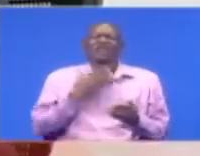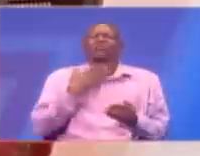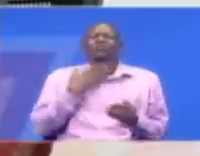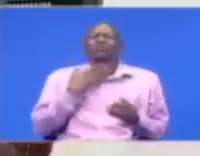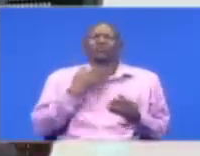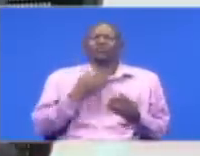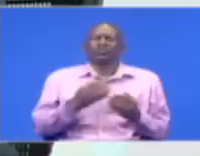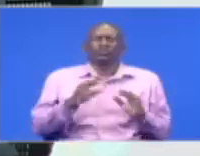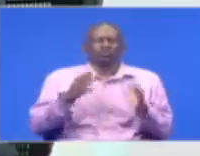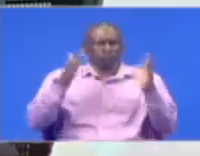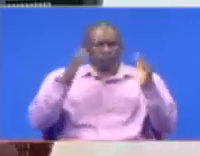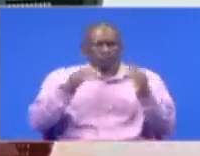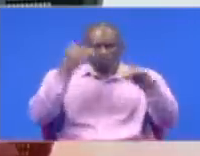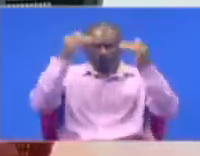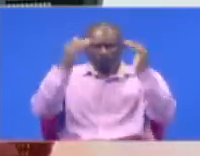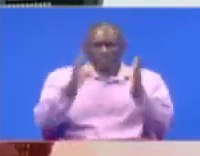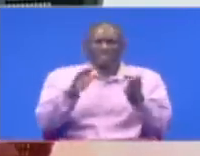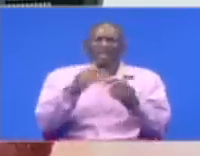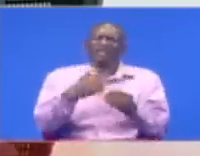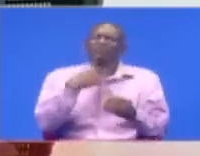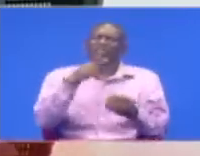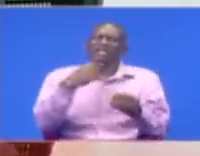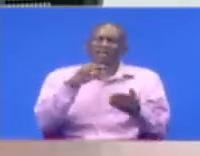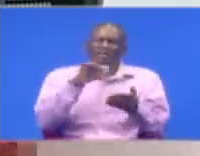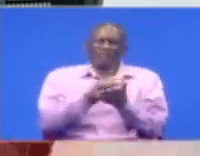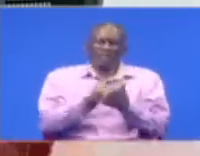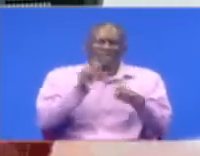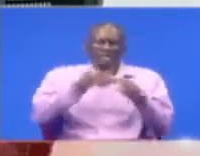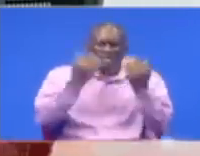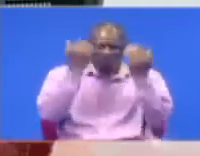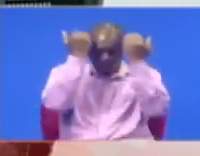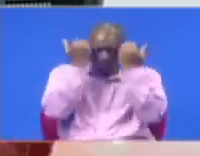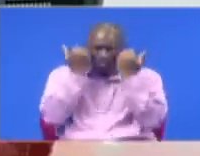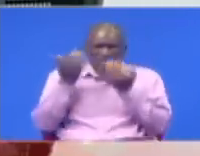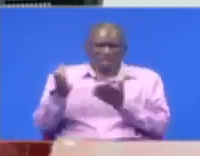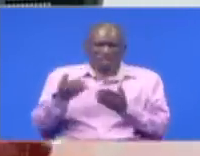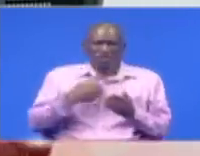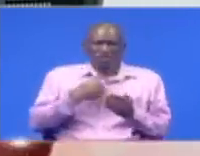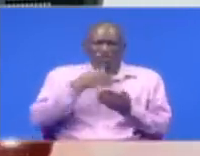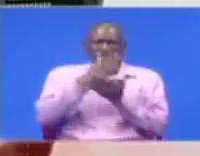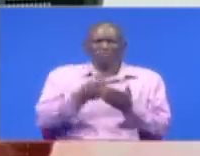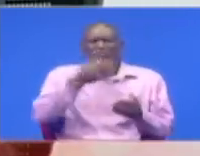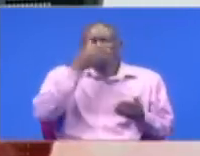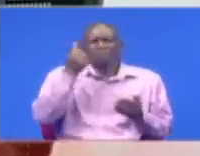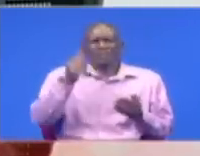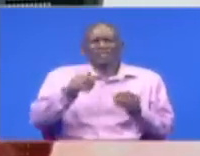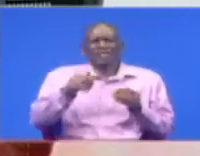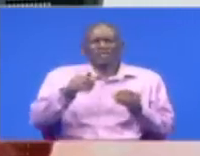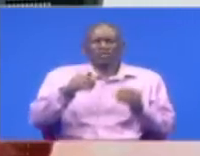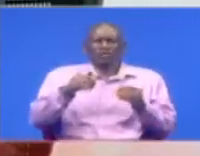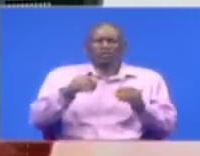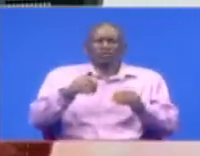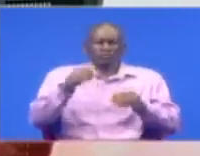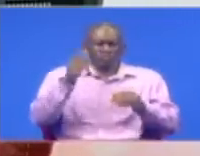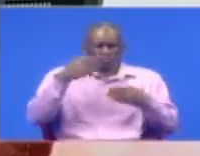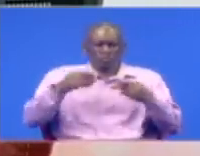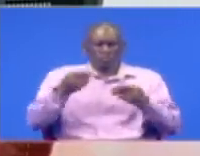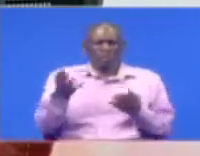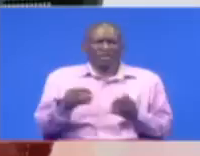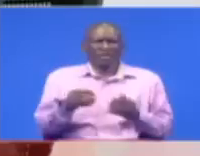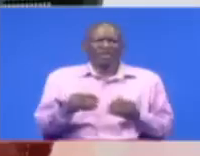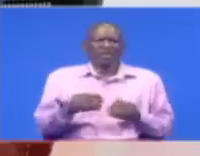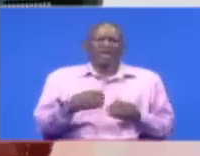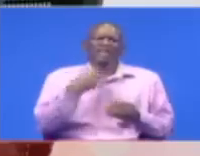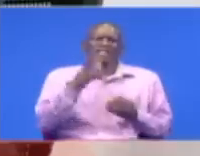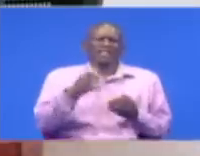acknowledge, Prof, that in our judiciary, we have some of the best legal minds. And I do not say this